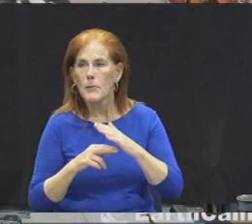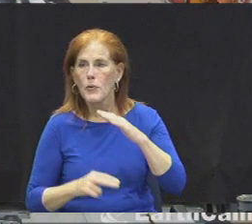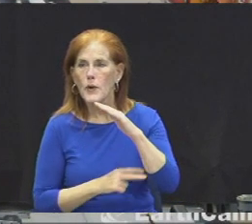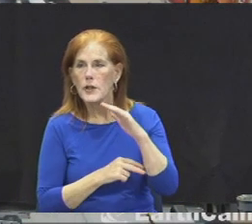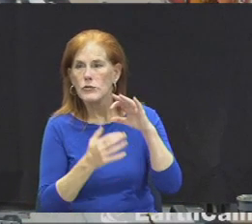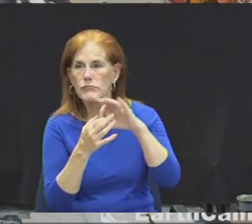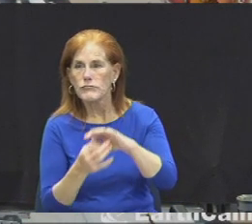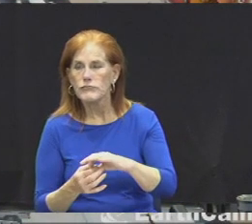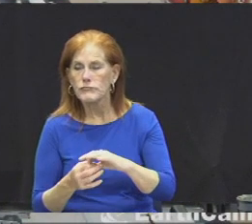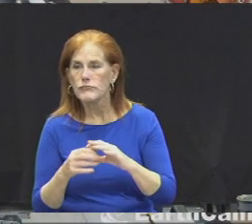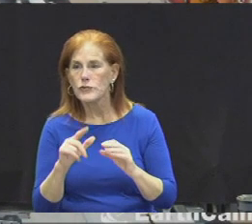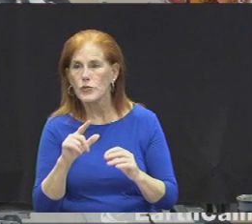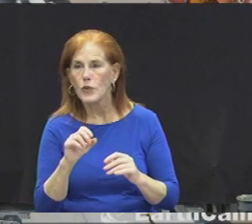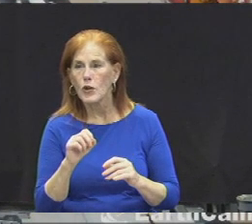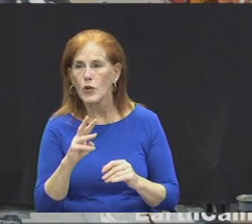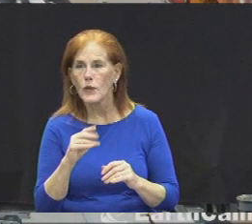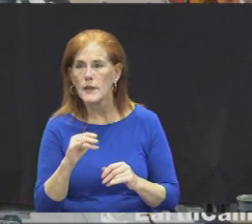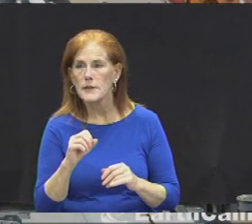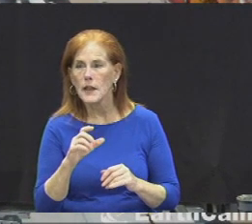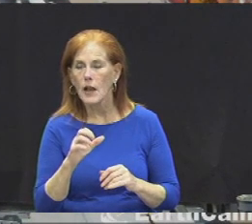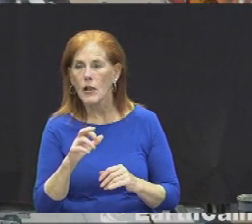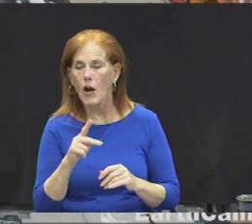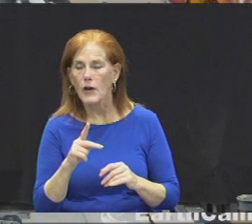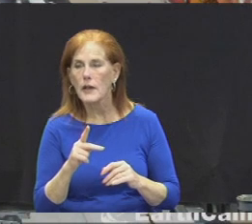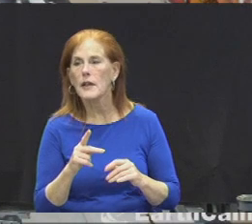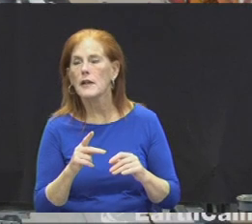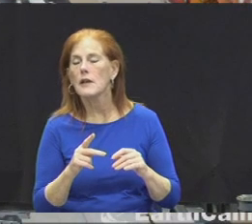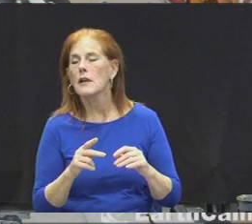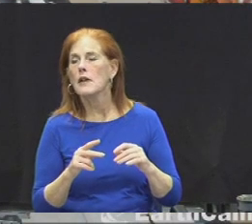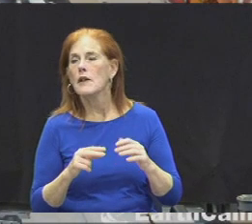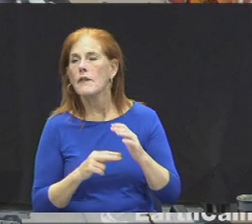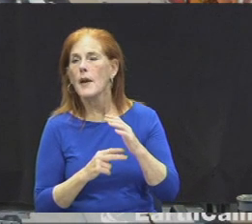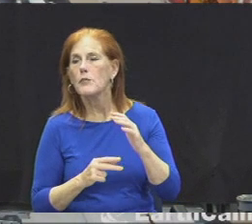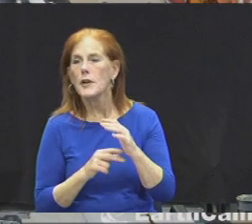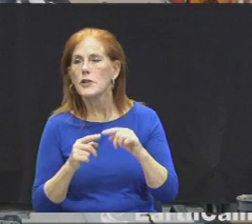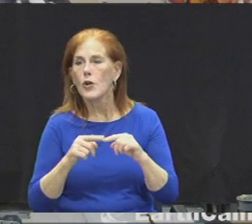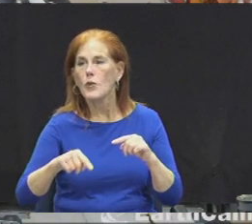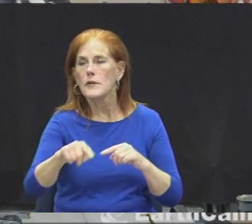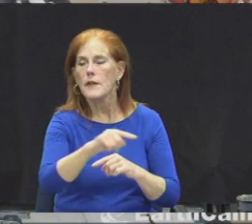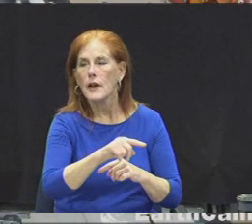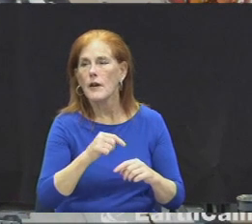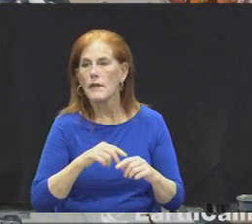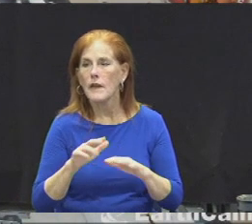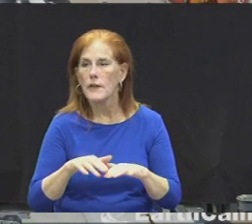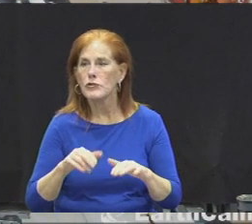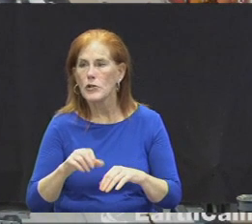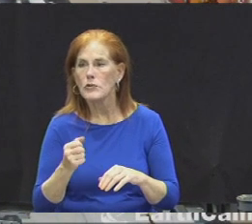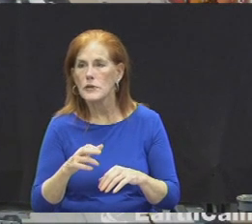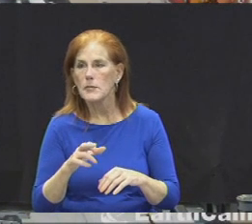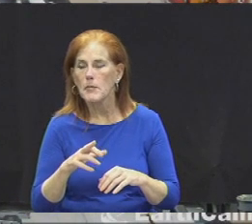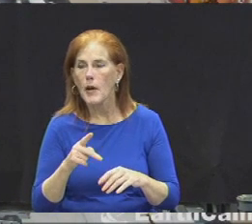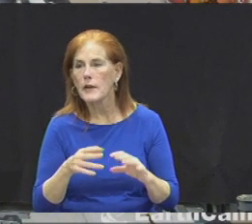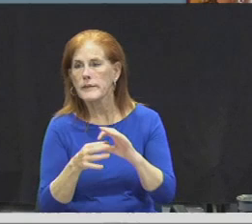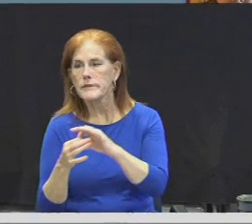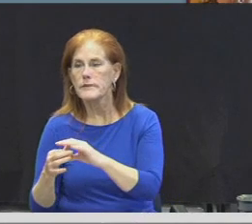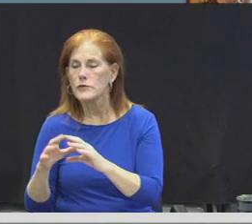this kind of southeastern finger here, this is where that children's playground is and the ultimate connection to the ConAgra campus.